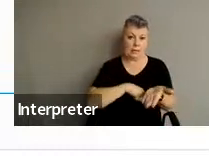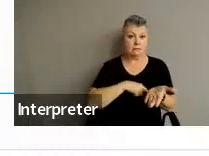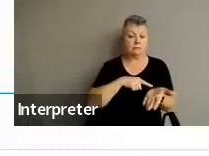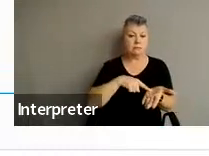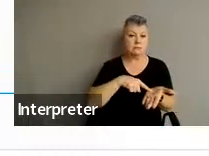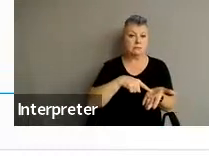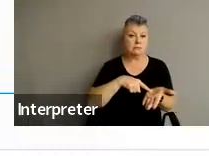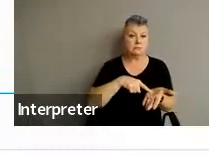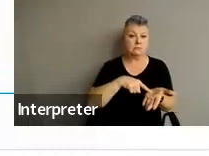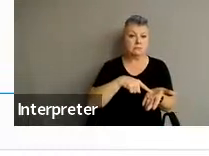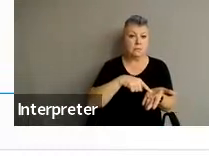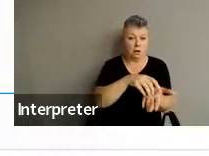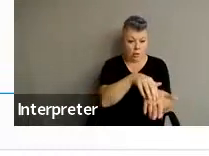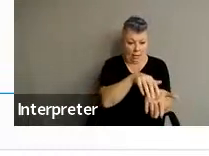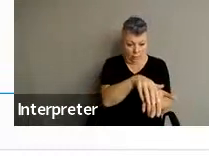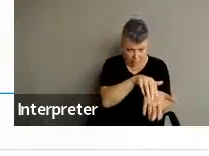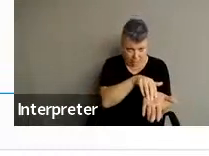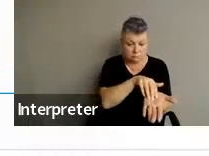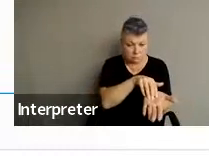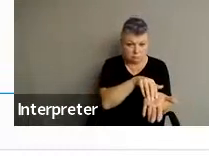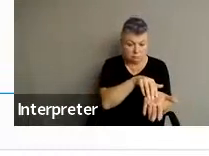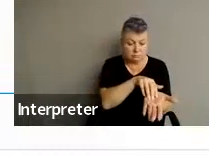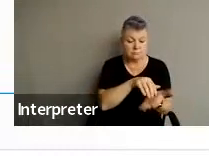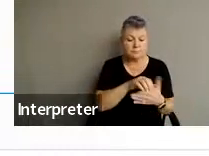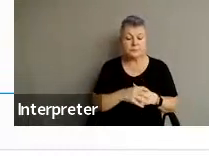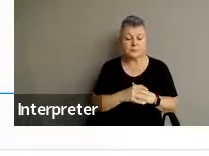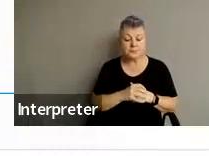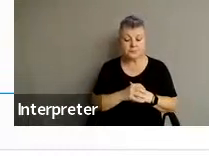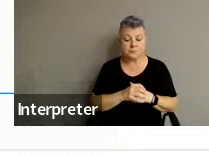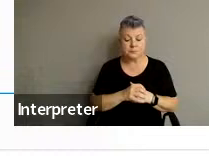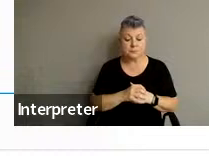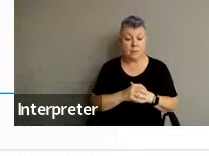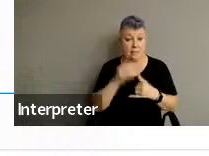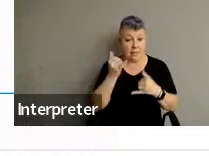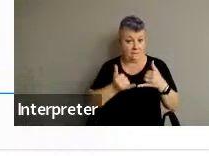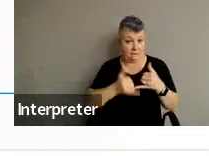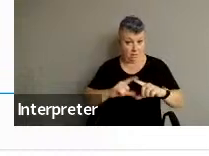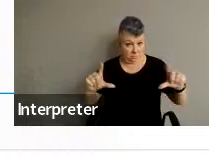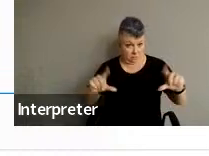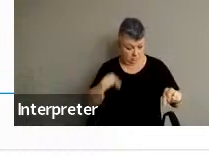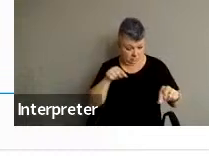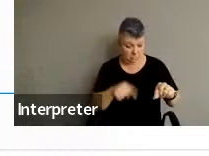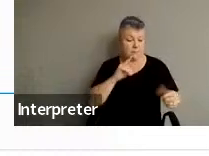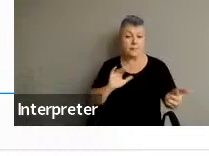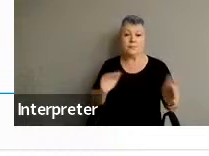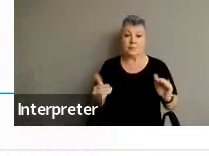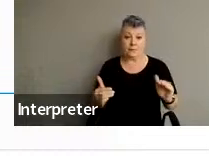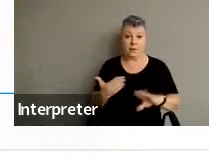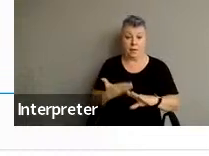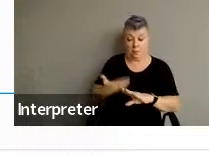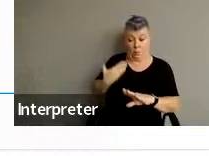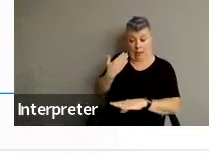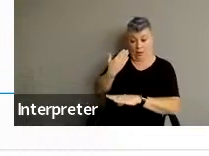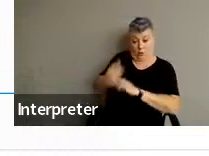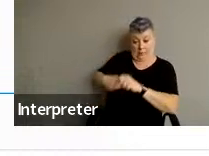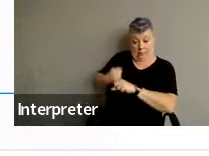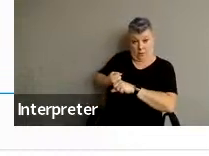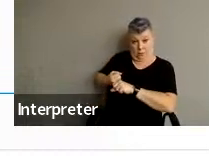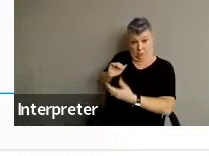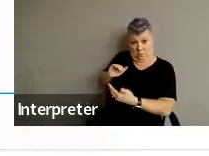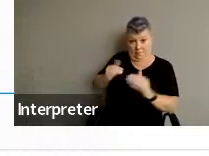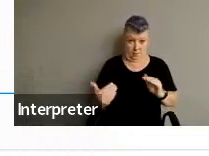is actually calculated upon. And the final box just compares the prior year amounts